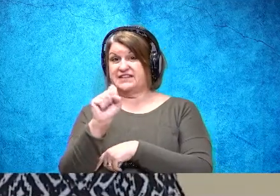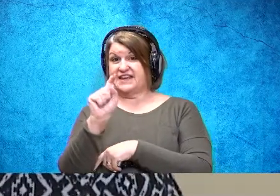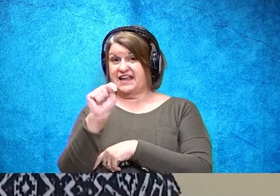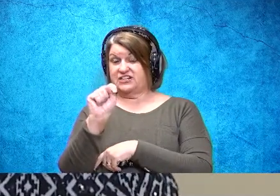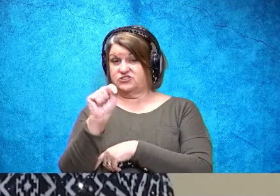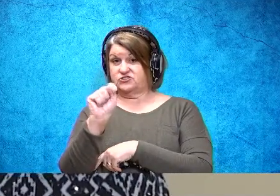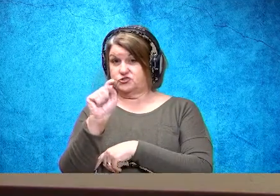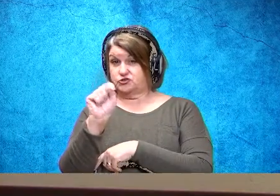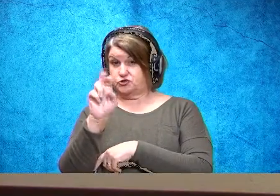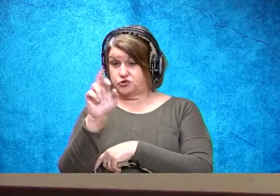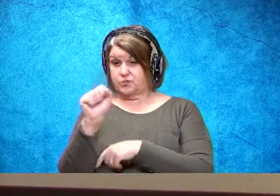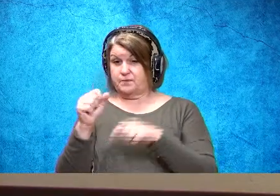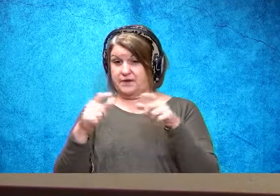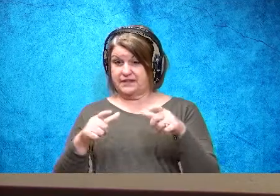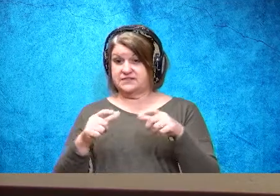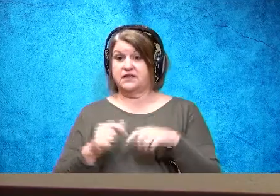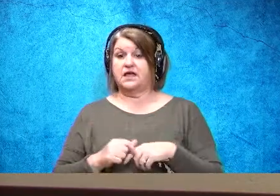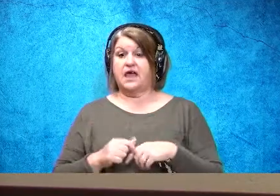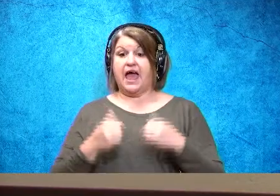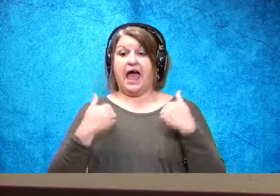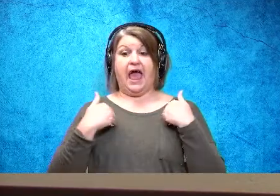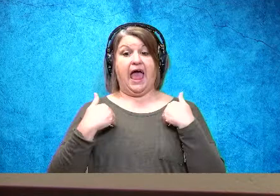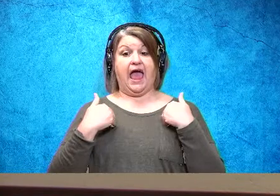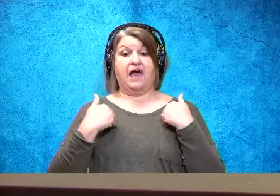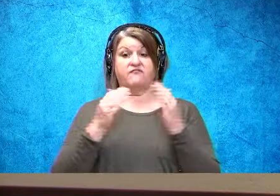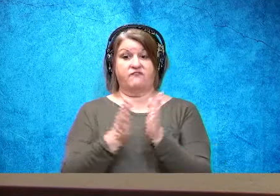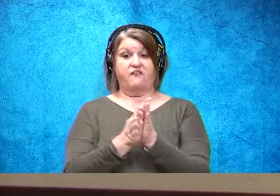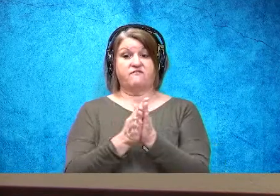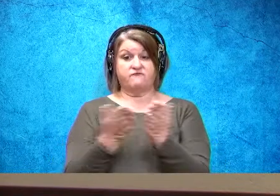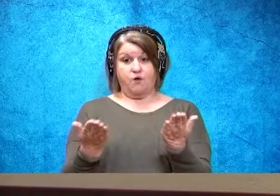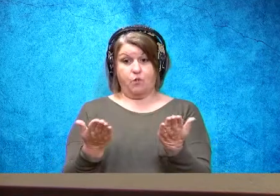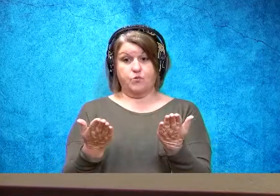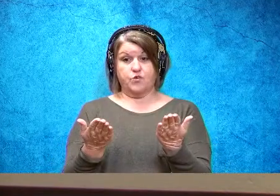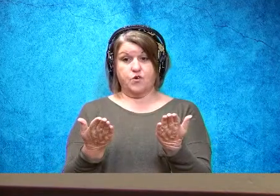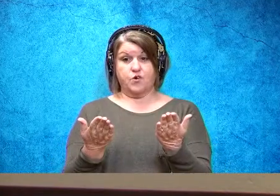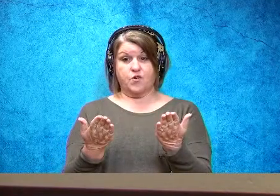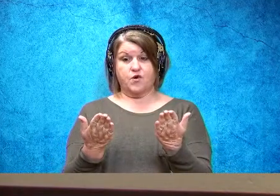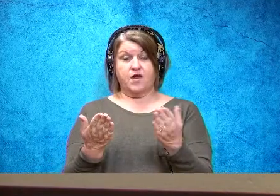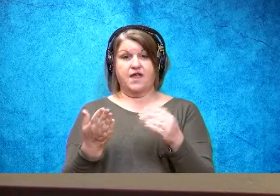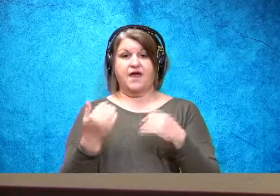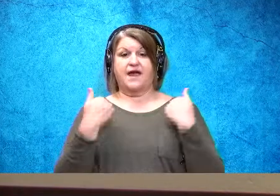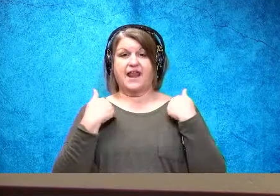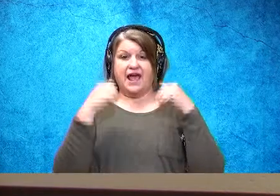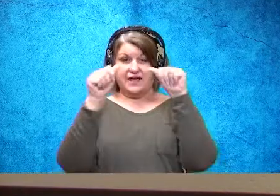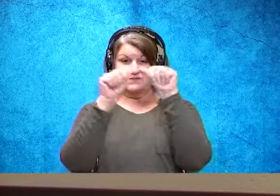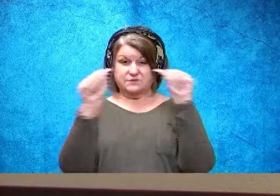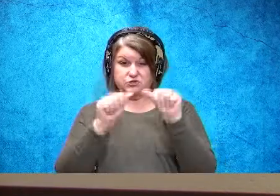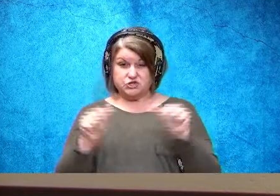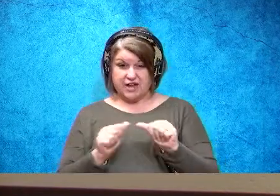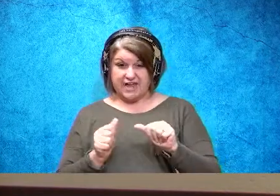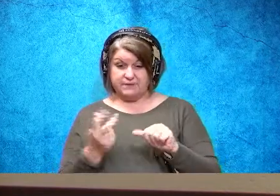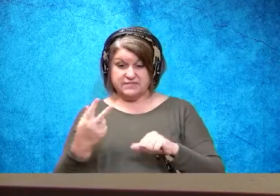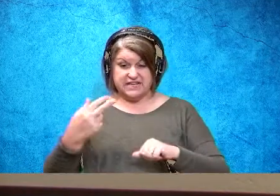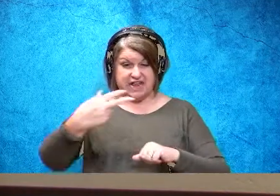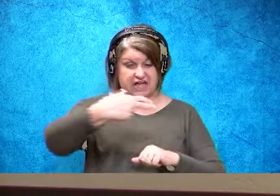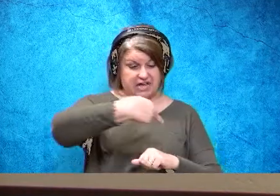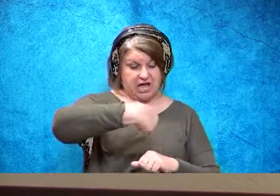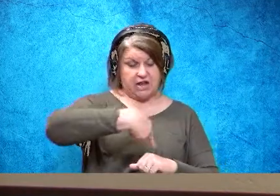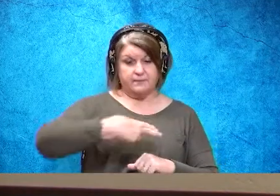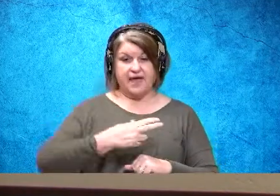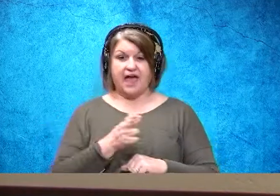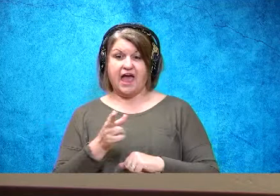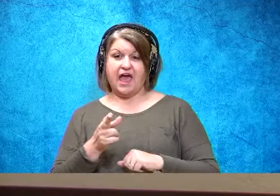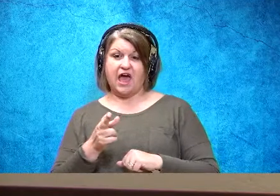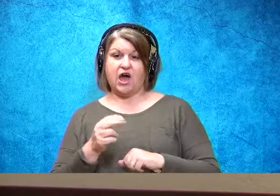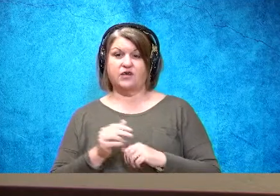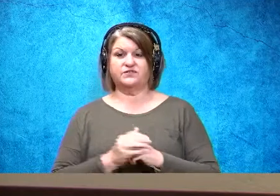this and I cut out some little shapes and I glued them on my folder. All right, I cut out some swirls